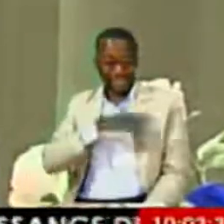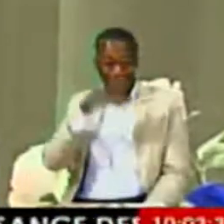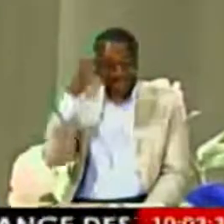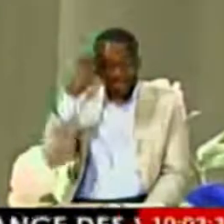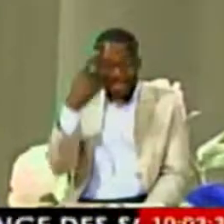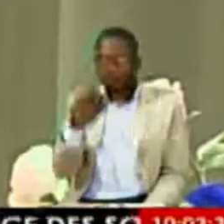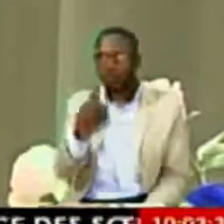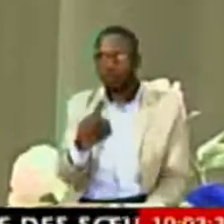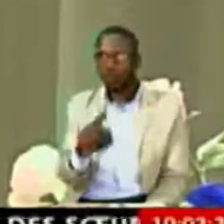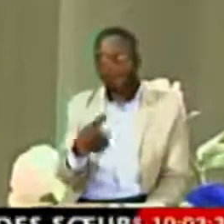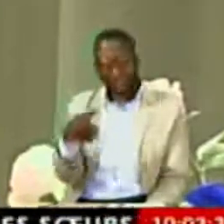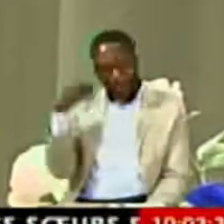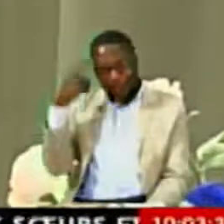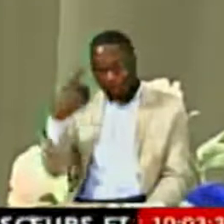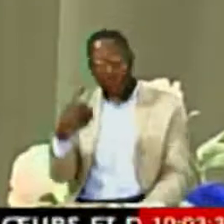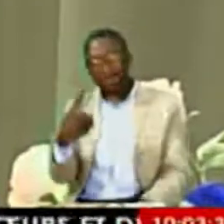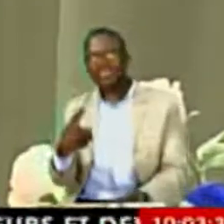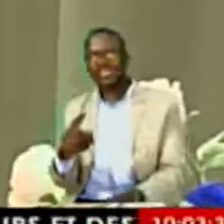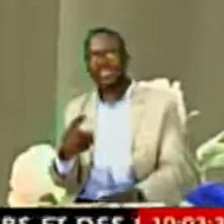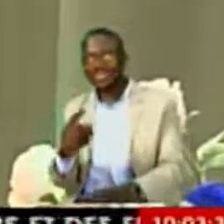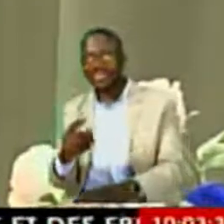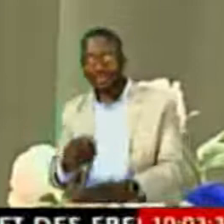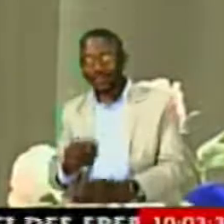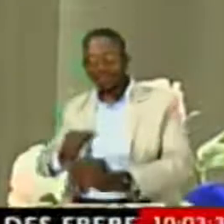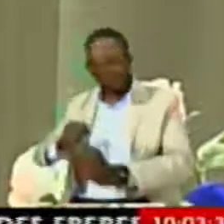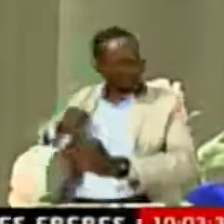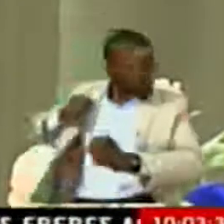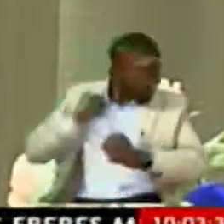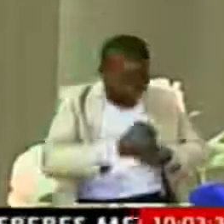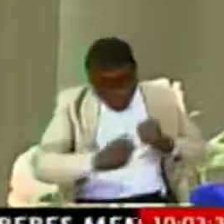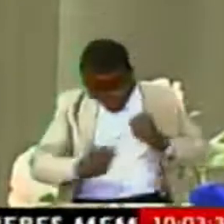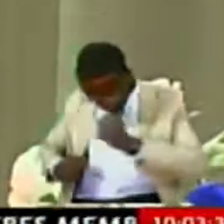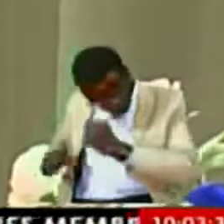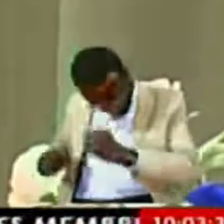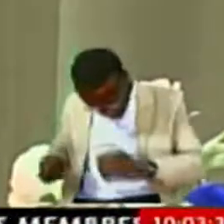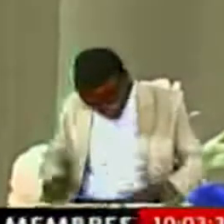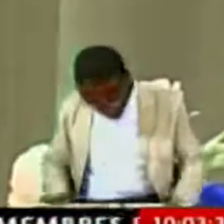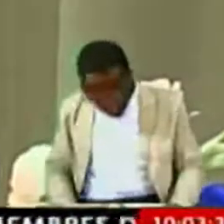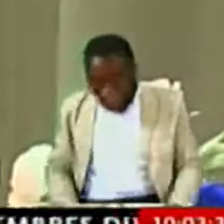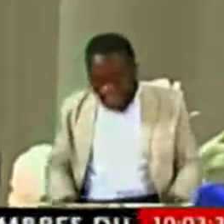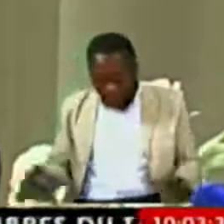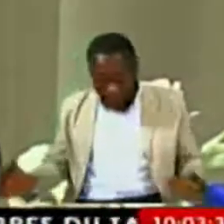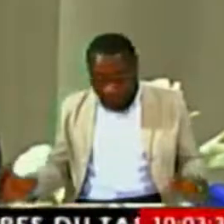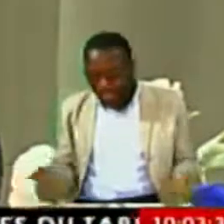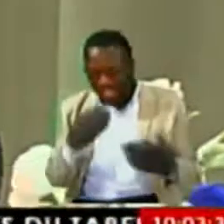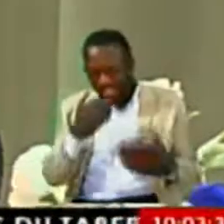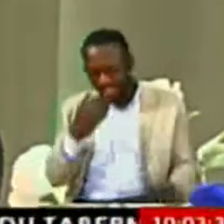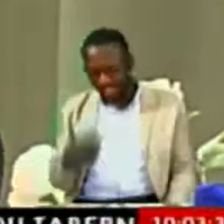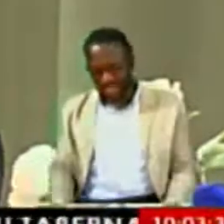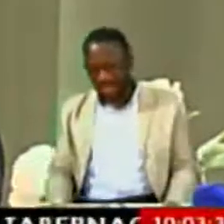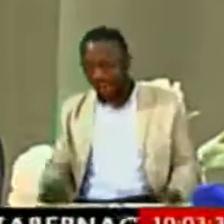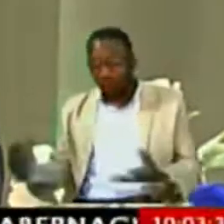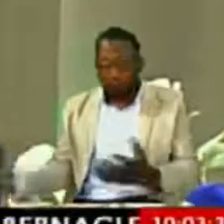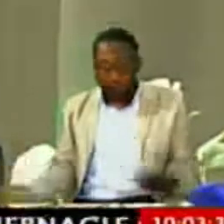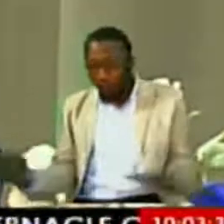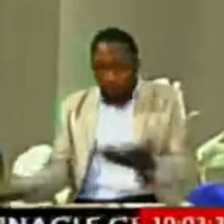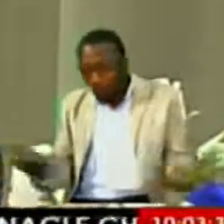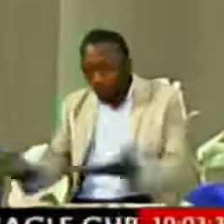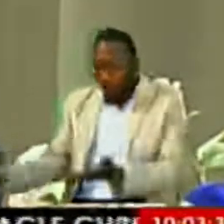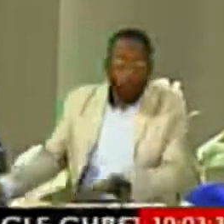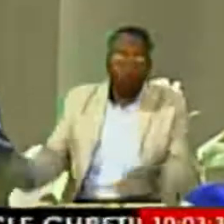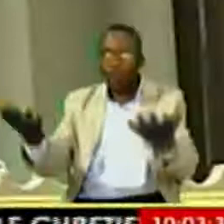he wanted you. Comme on clible le blé. To dull you mais the way we